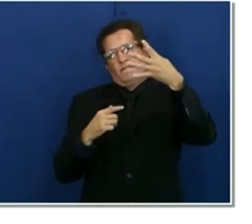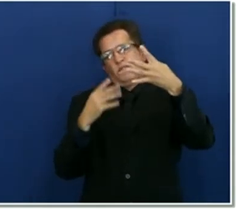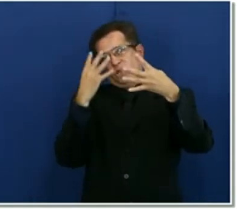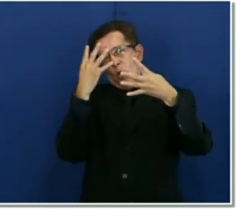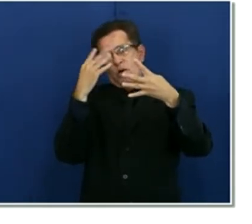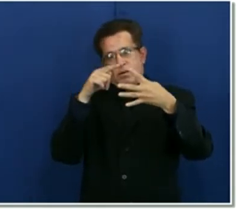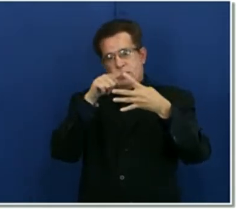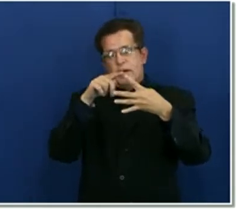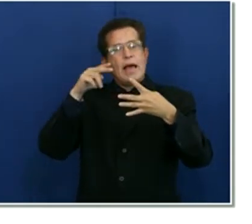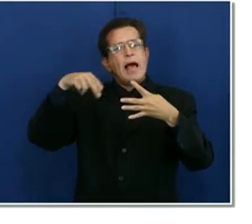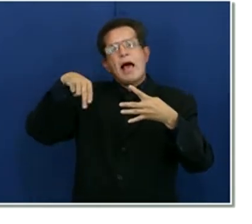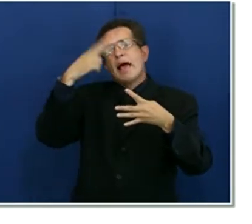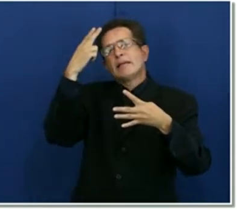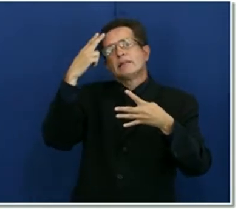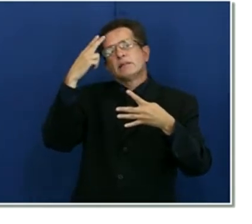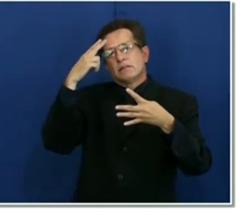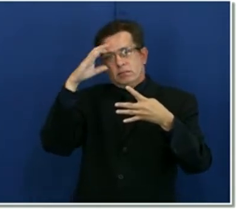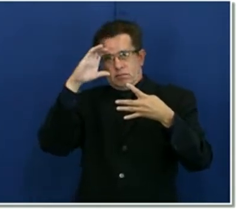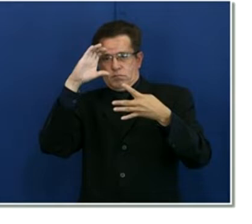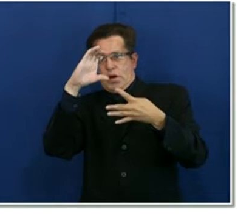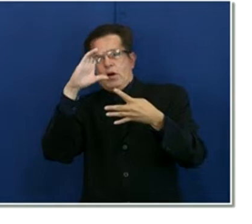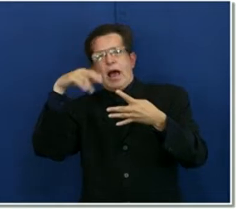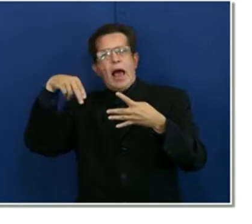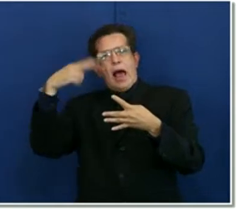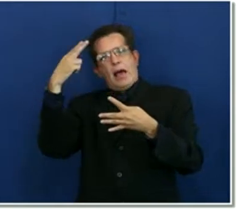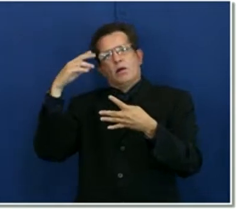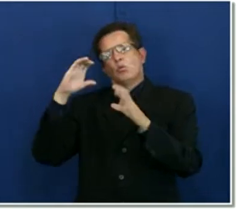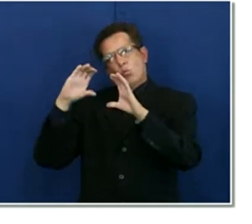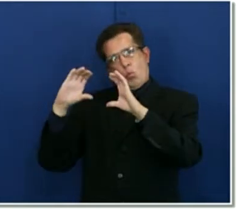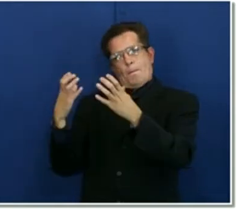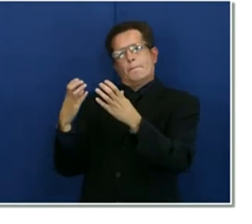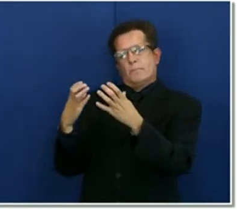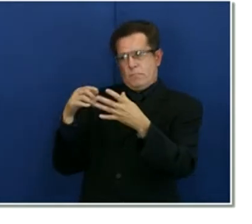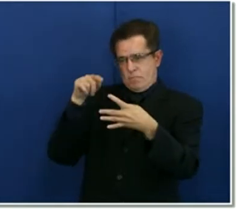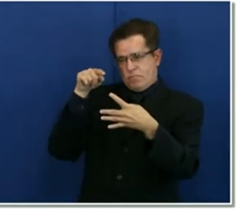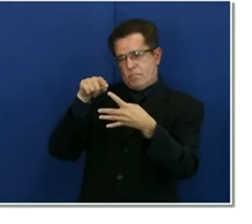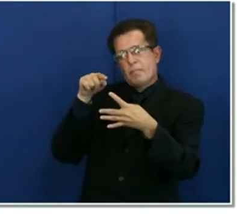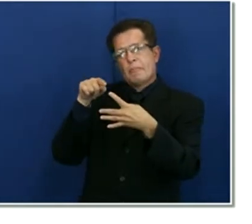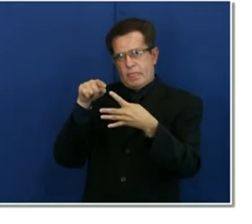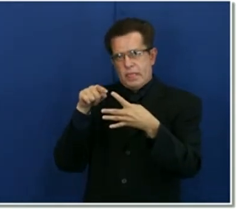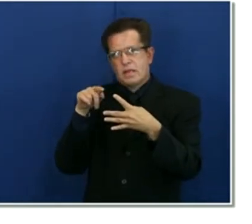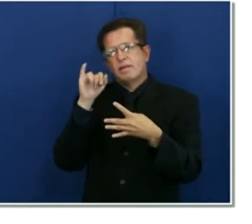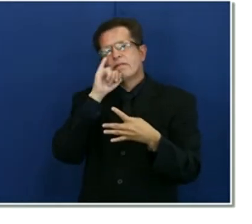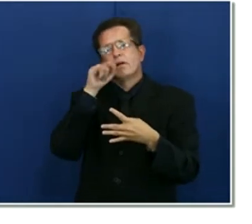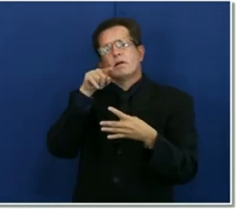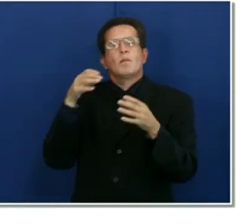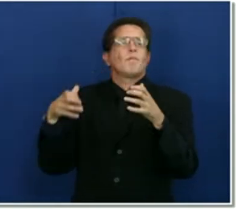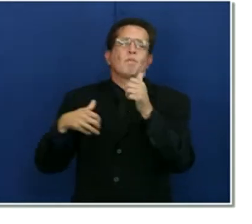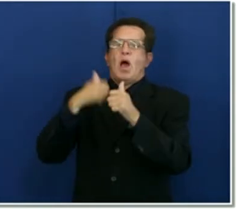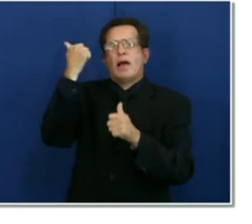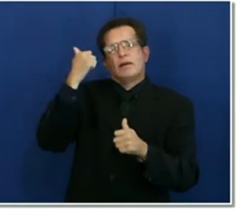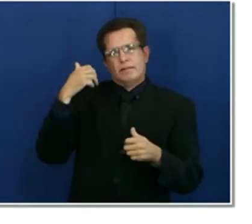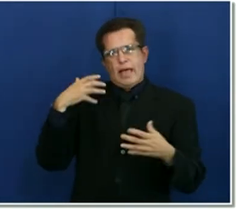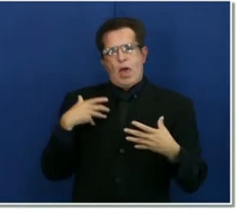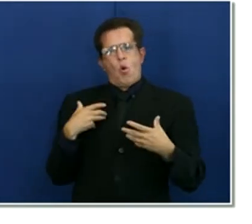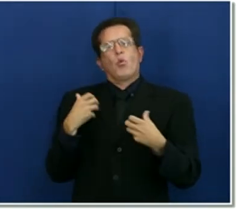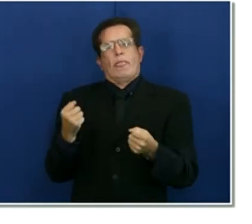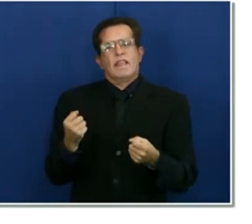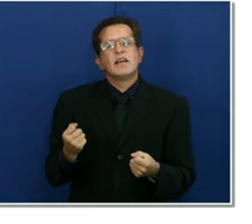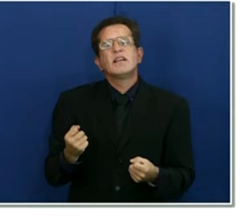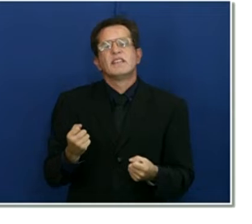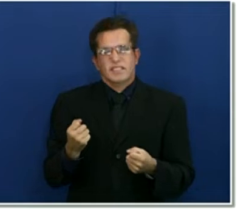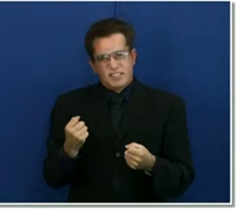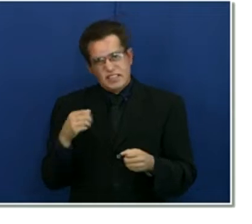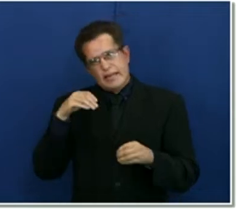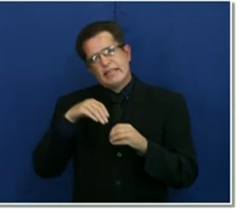the highest 25th percentile, is the most healthy communities in